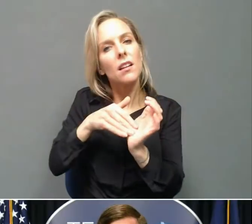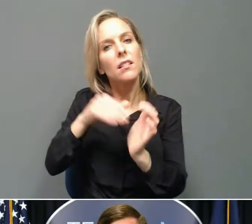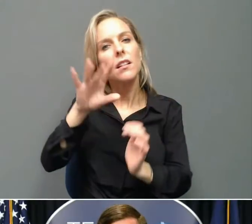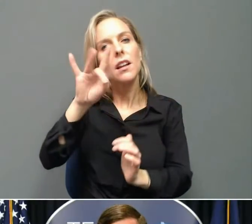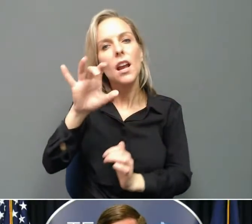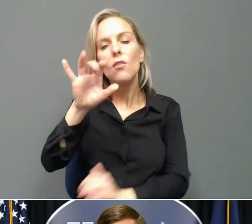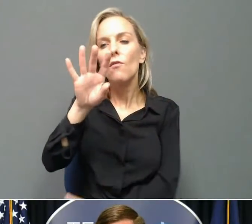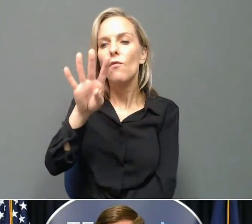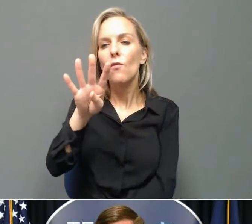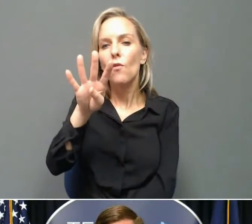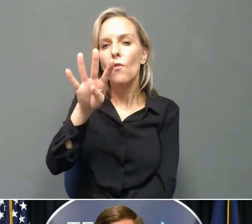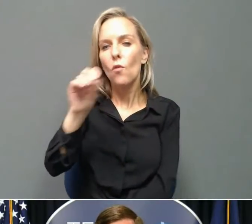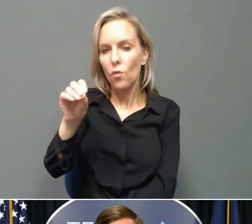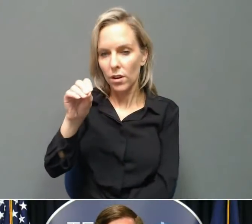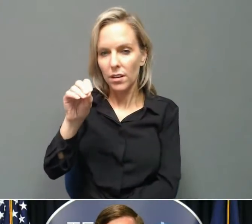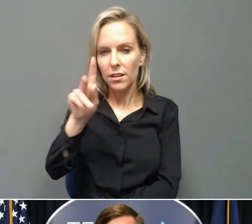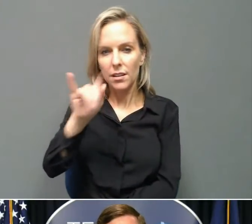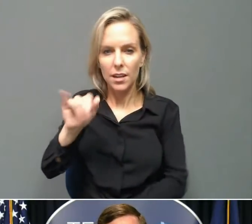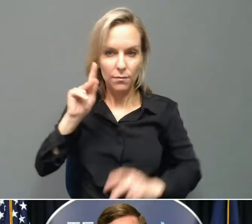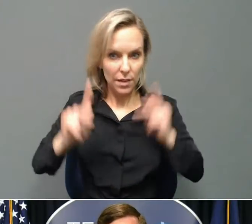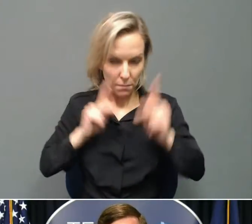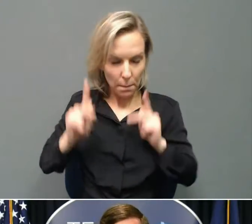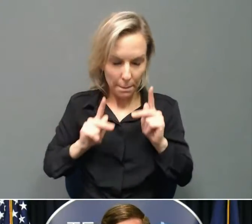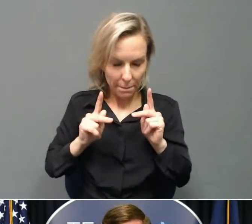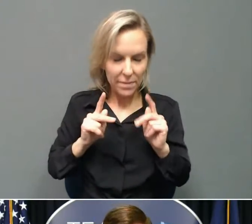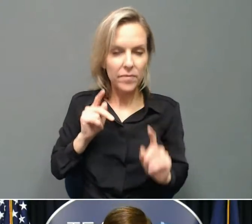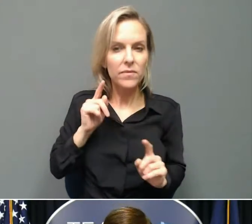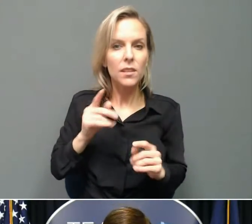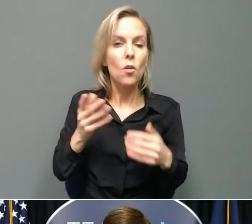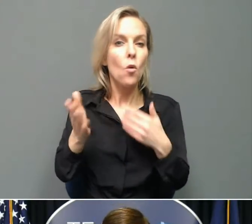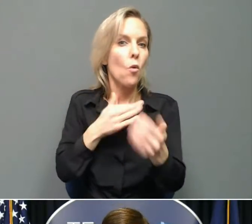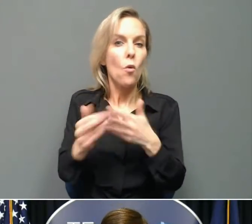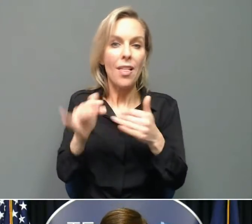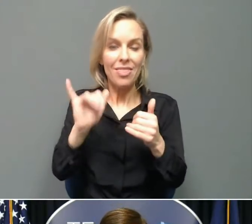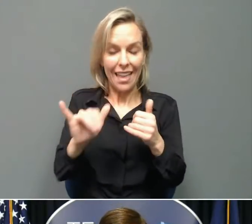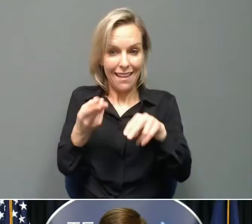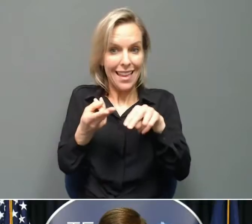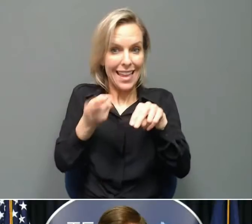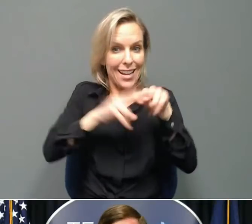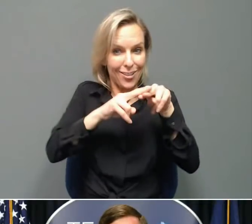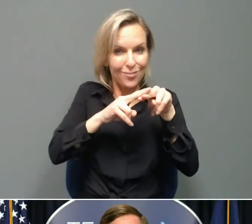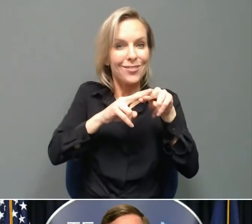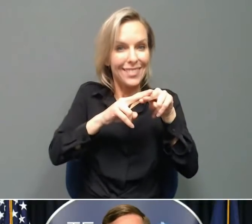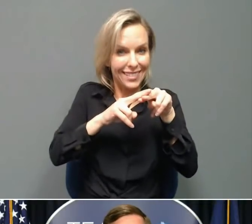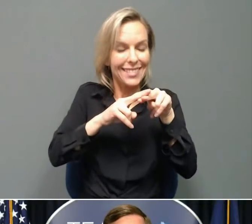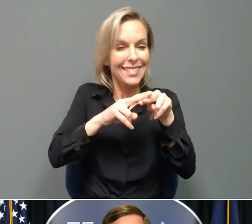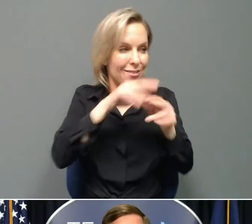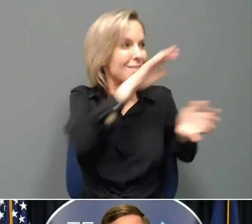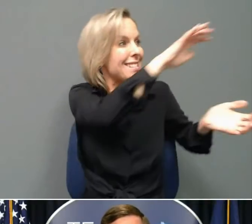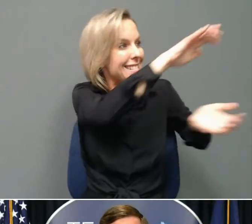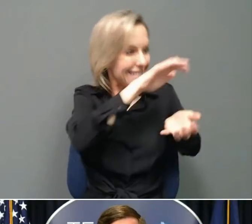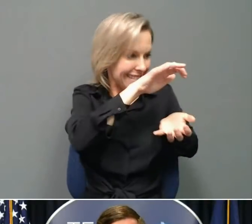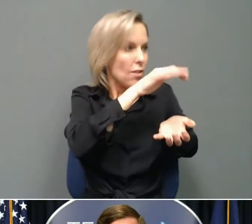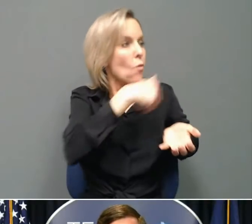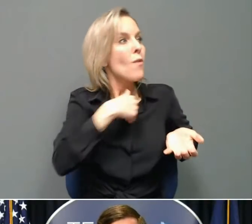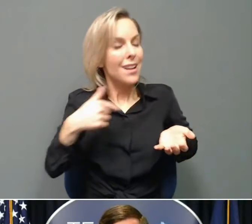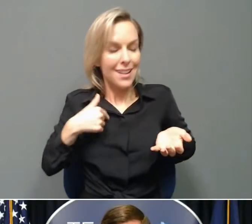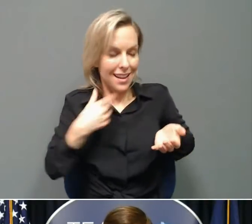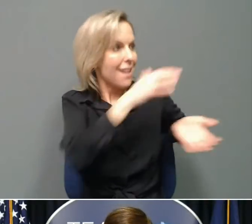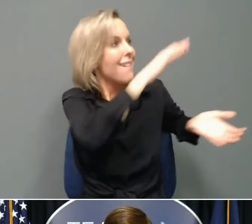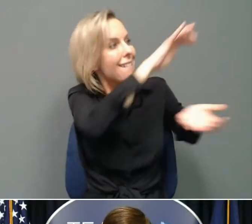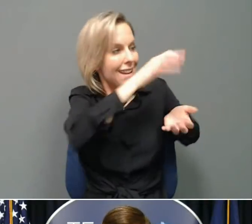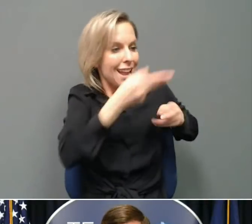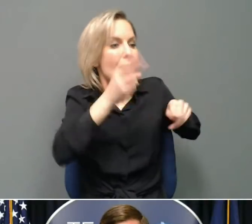58,840 Kentuckians. And even with the increase in doses that we've received, even with that delay when we had